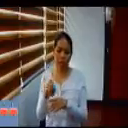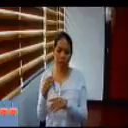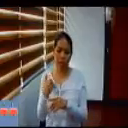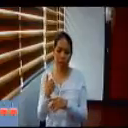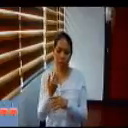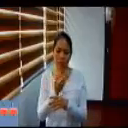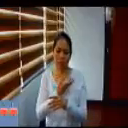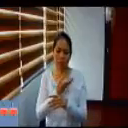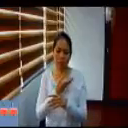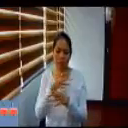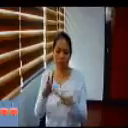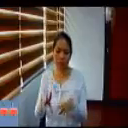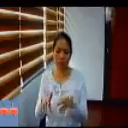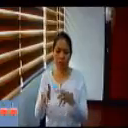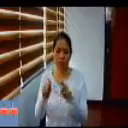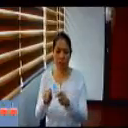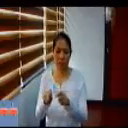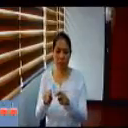change.